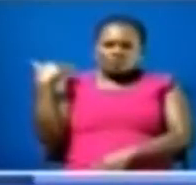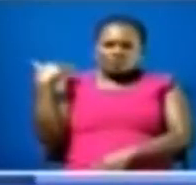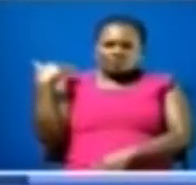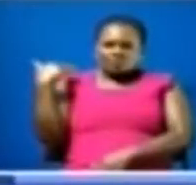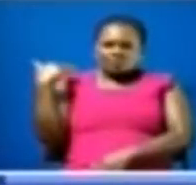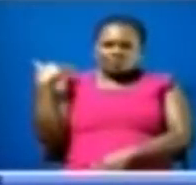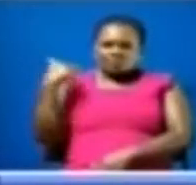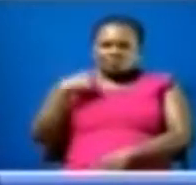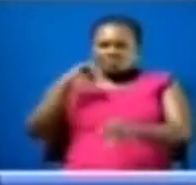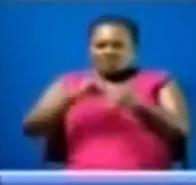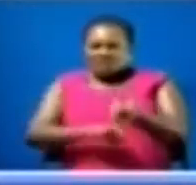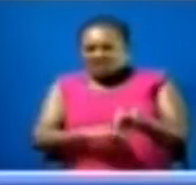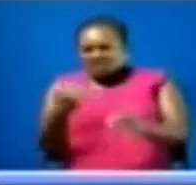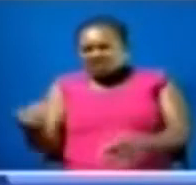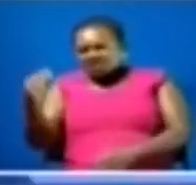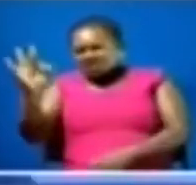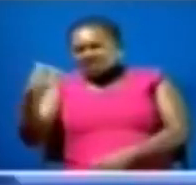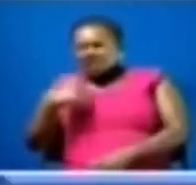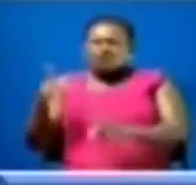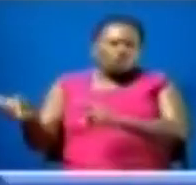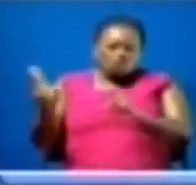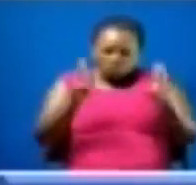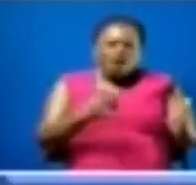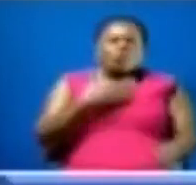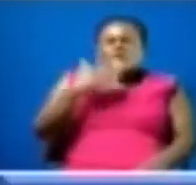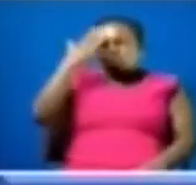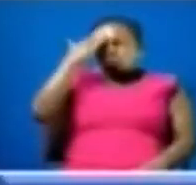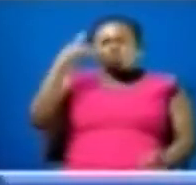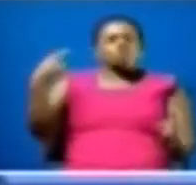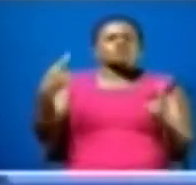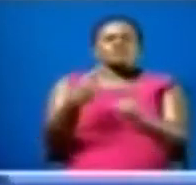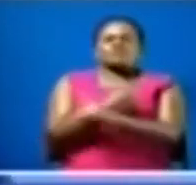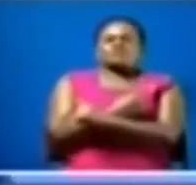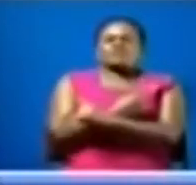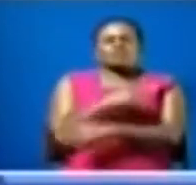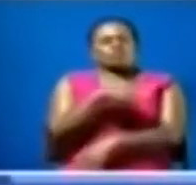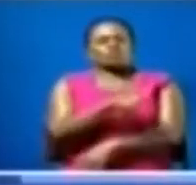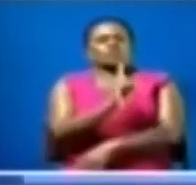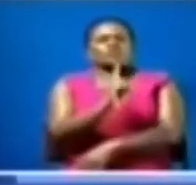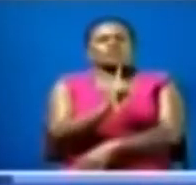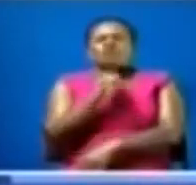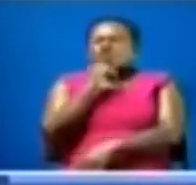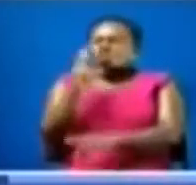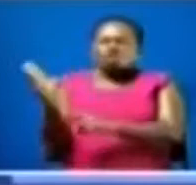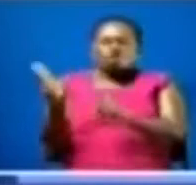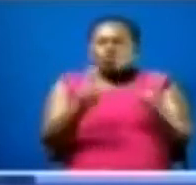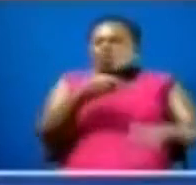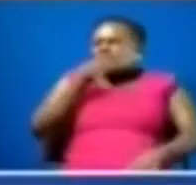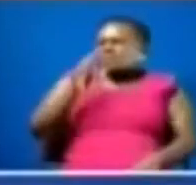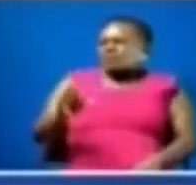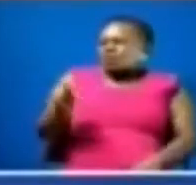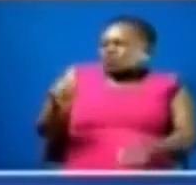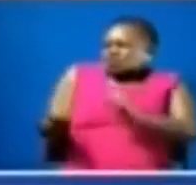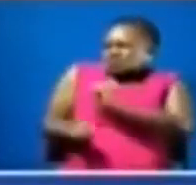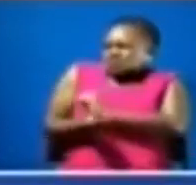am married, I have three children. Yes. I want to know something different about you, apart from the common answer. Okay. How would you